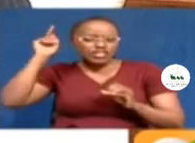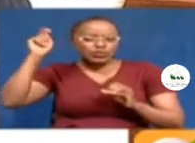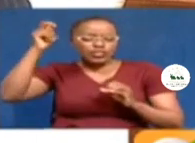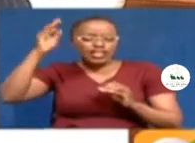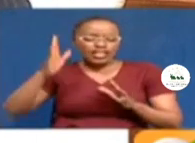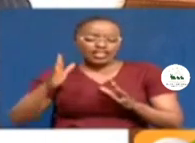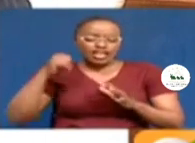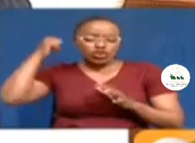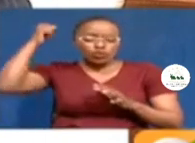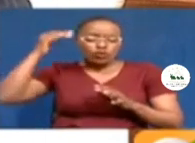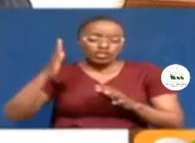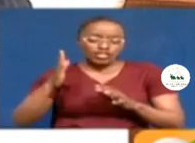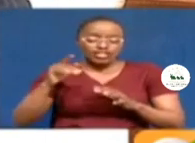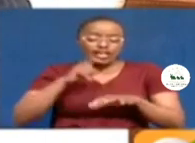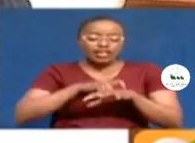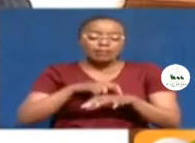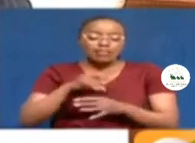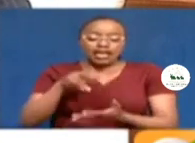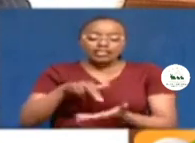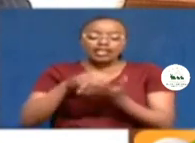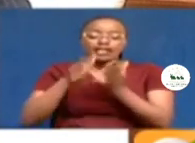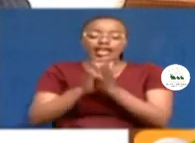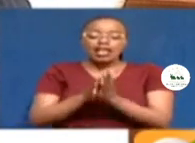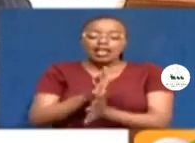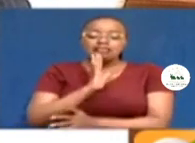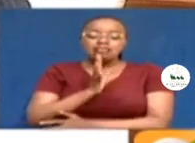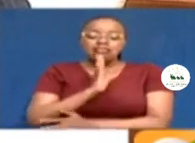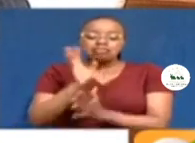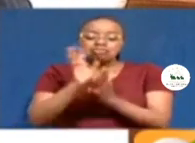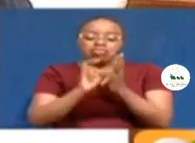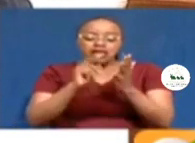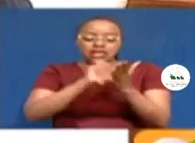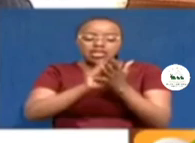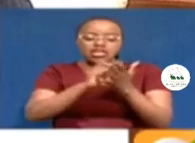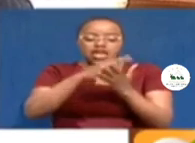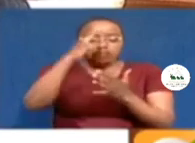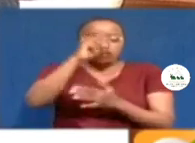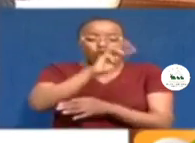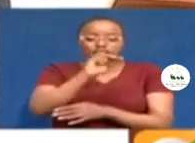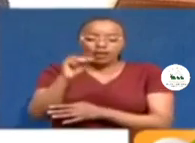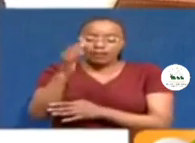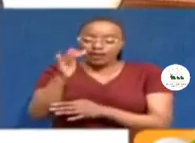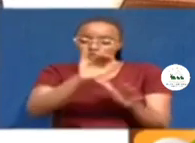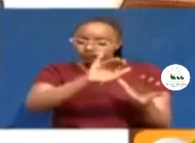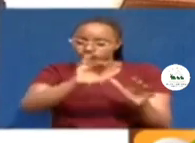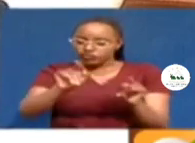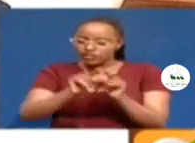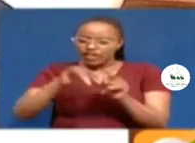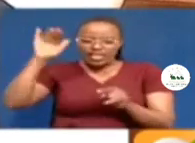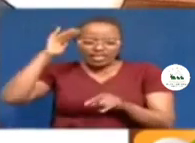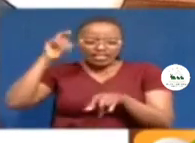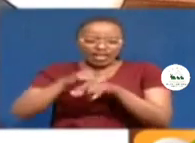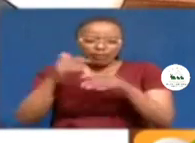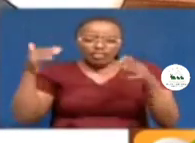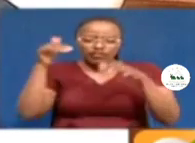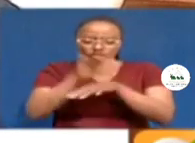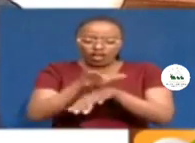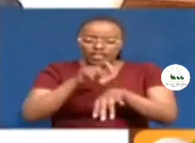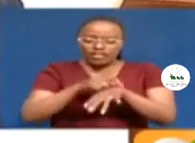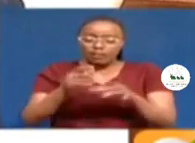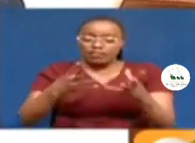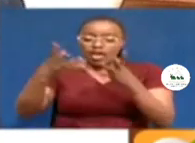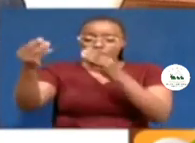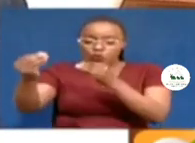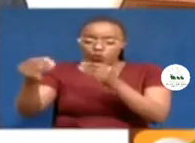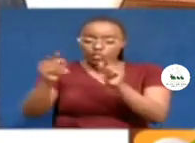Kenyan politician when they are on the podium, when they are reading speeches written for them. No. Listen to them at the funerals that they attend